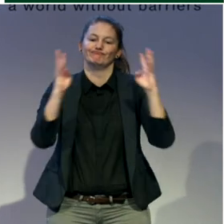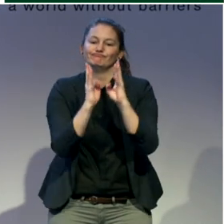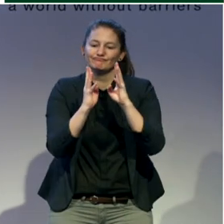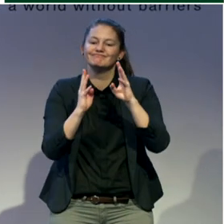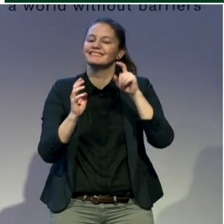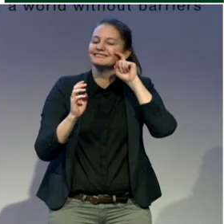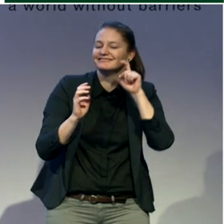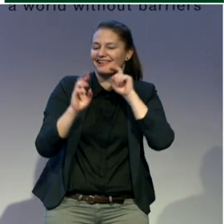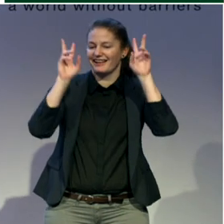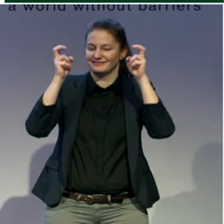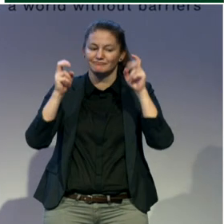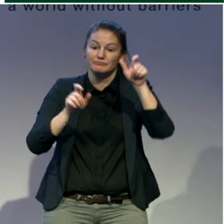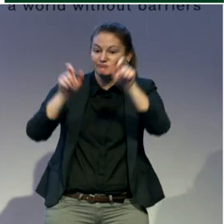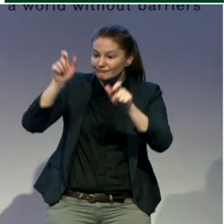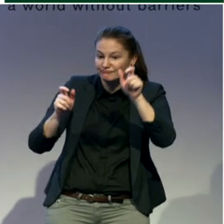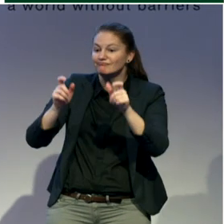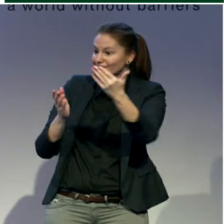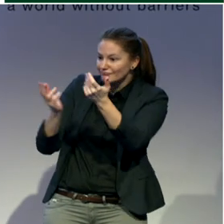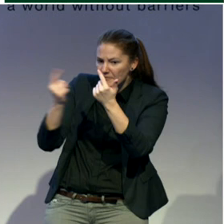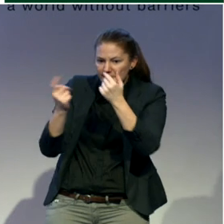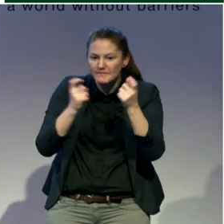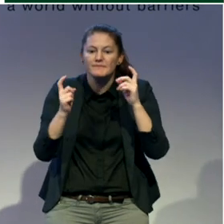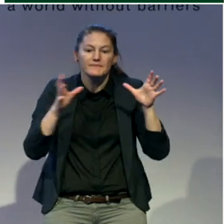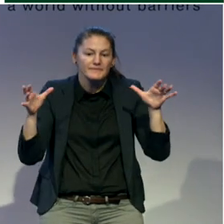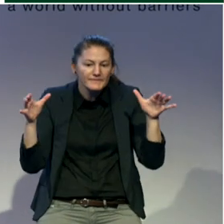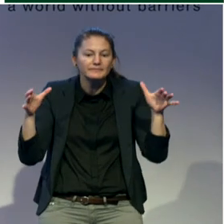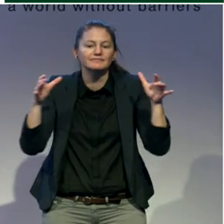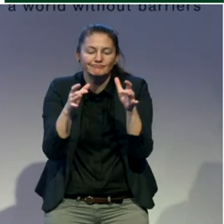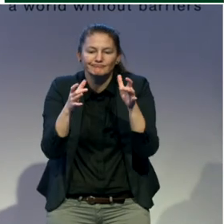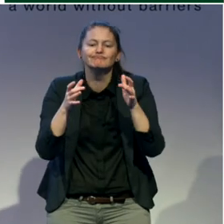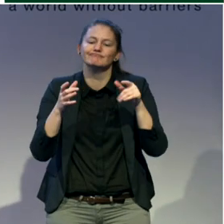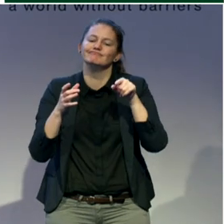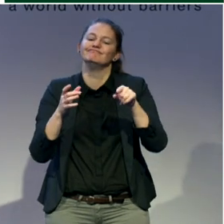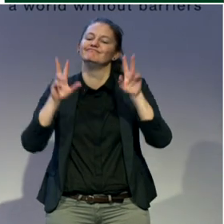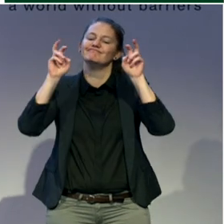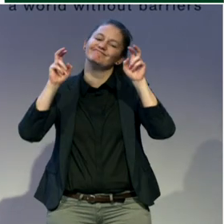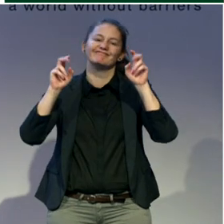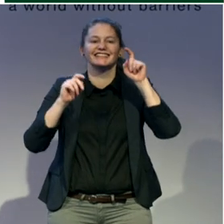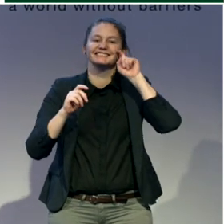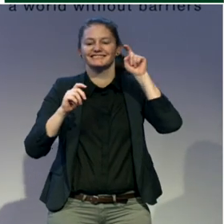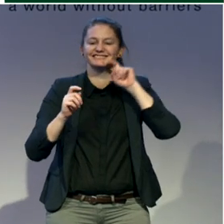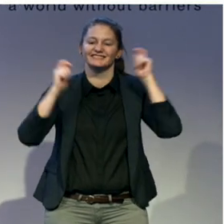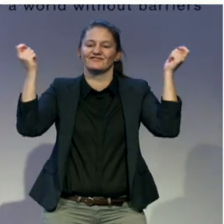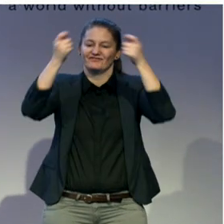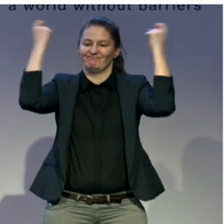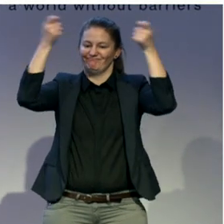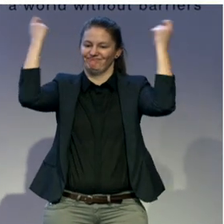And we had the first festival, sexuality festival, that united families and people with